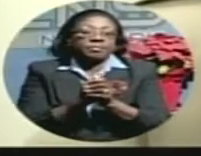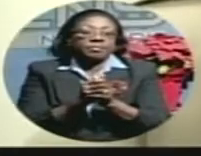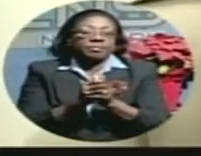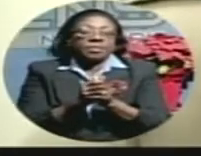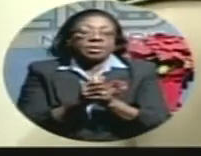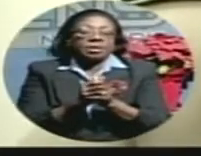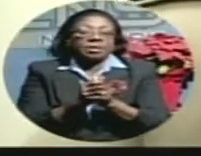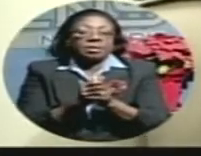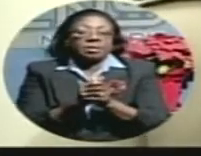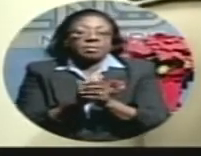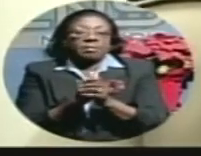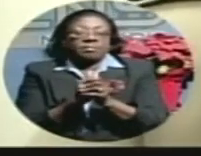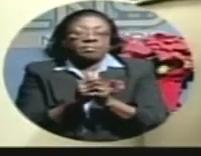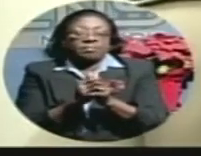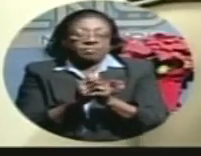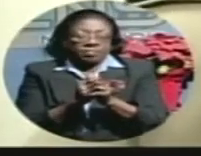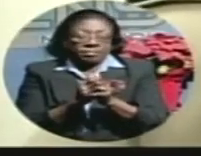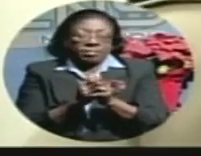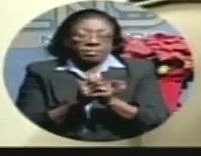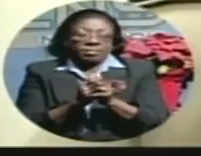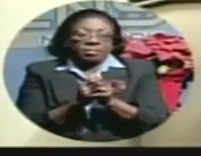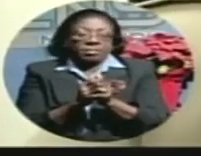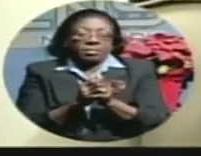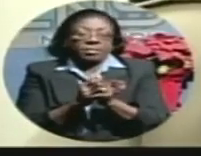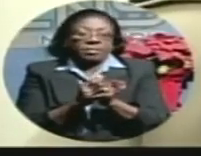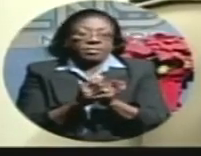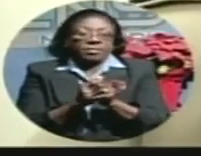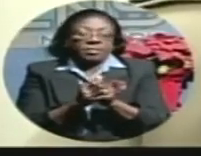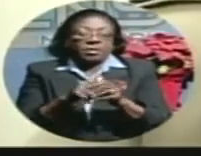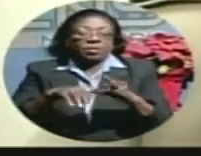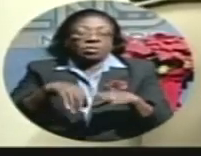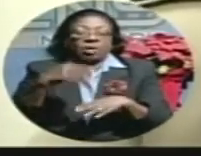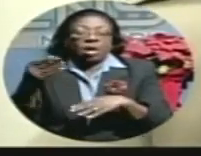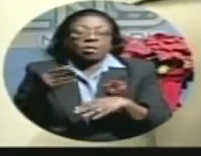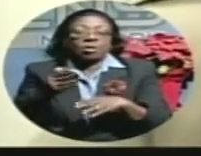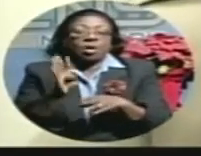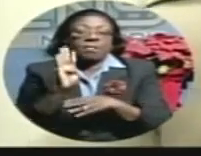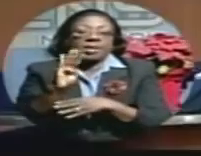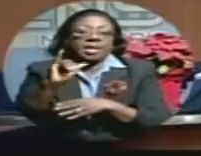you have reformed, and then we'll allow you to.